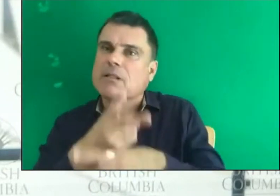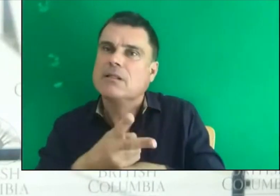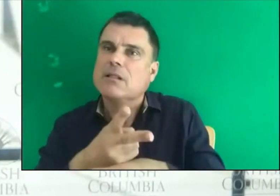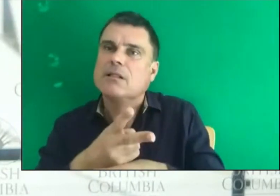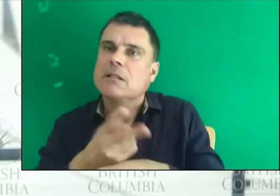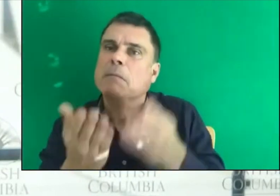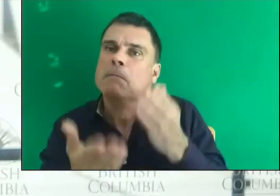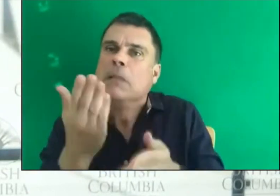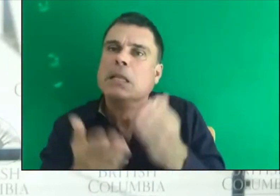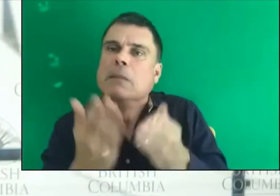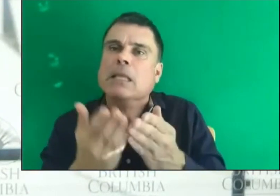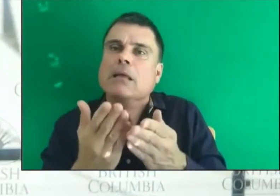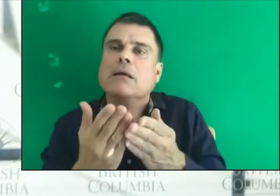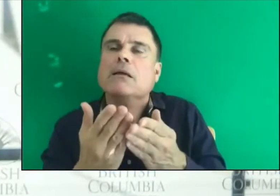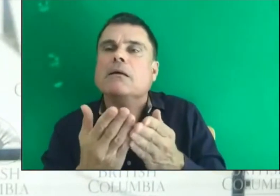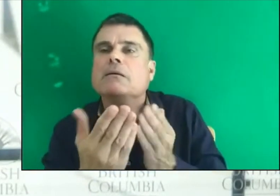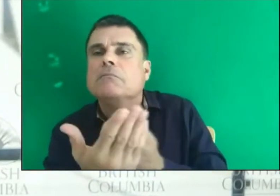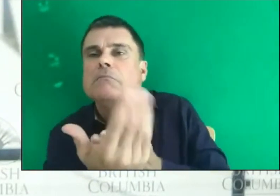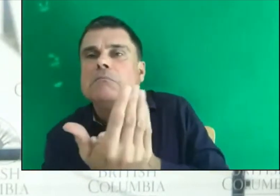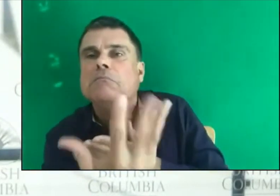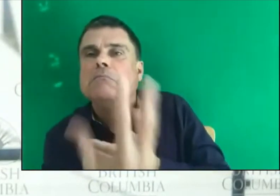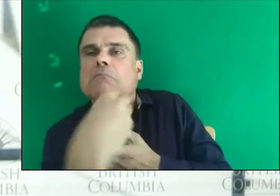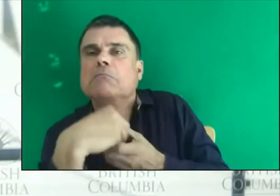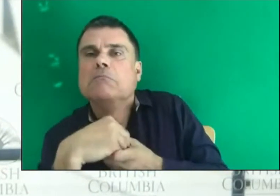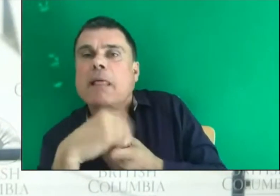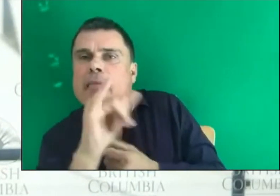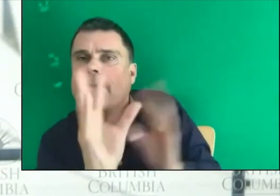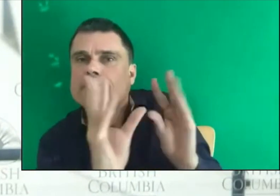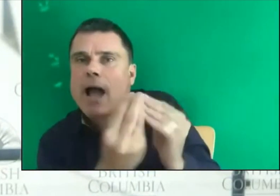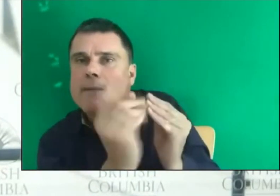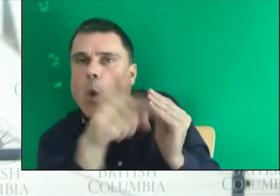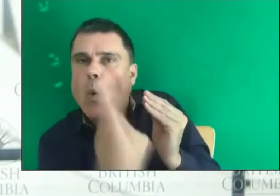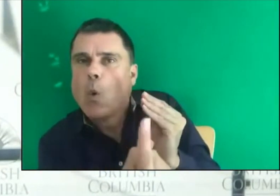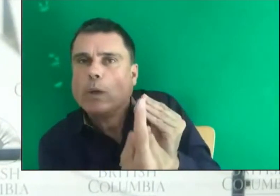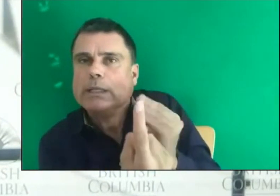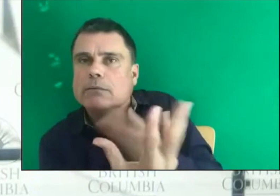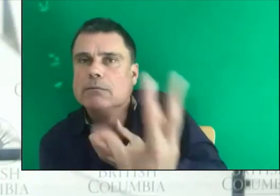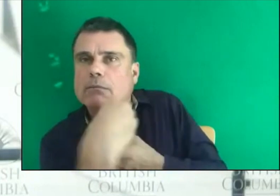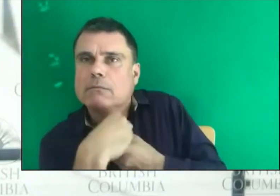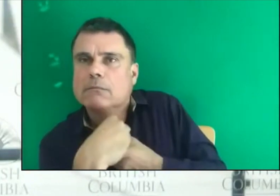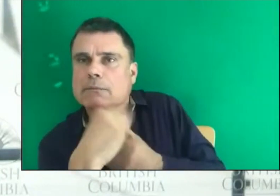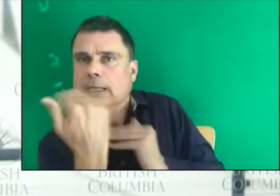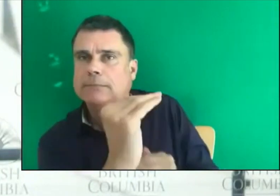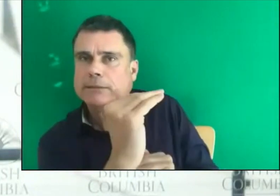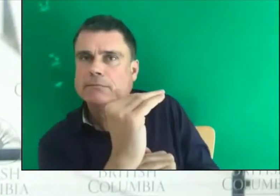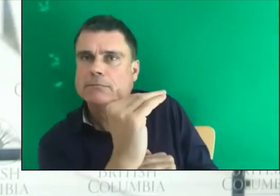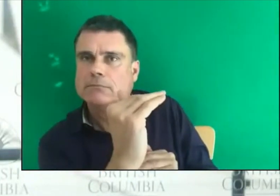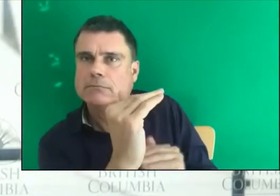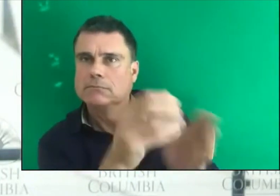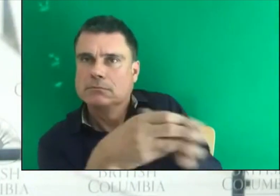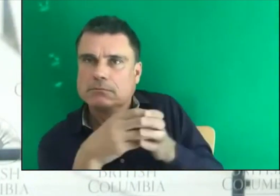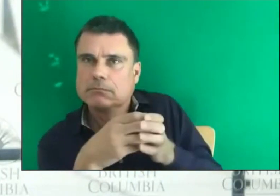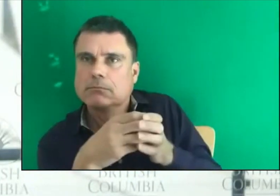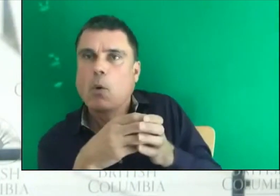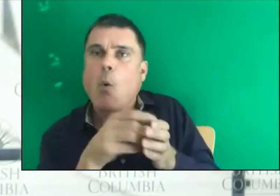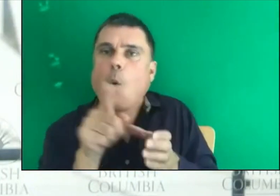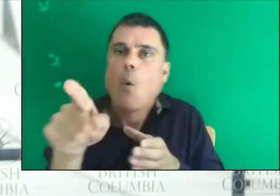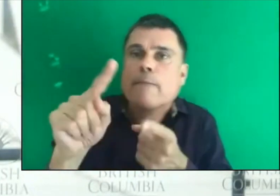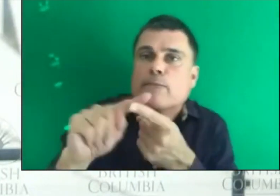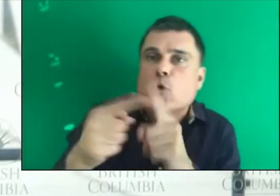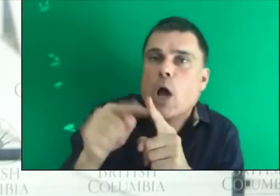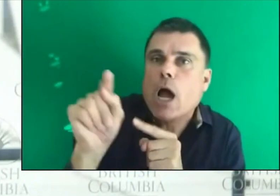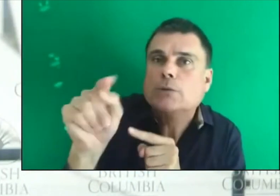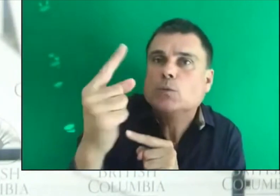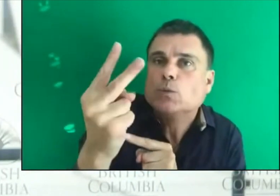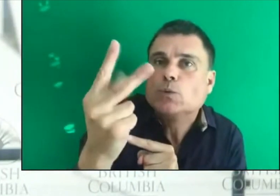that have large households, that may be way too many. Now we need to scale those back. So it